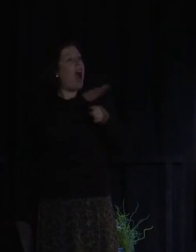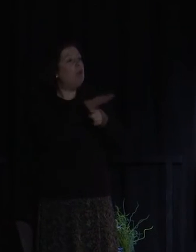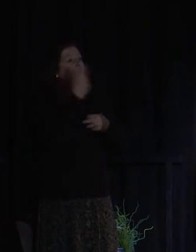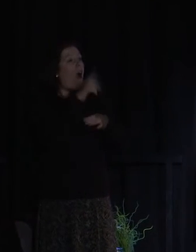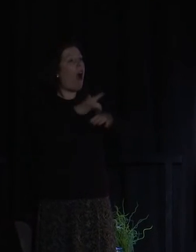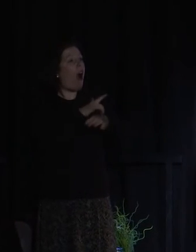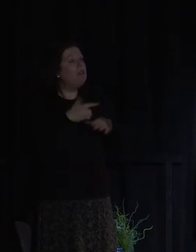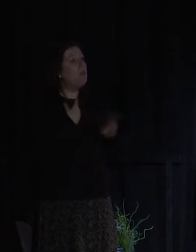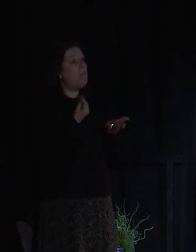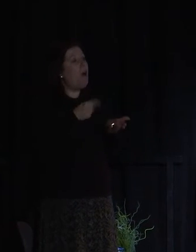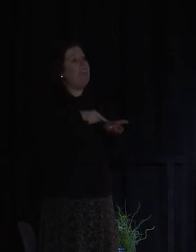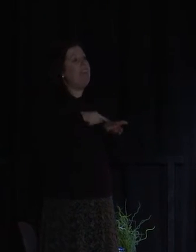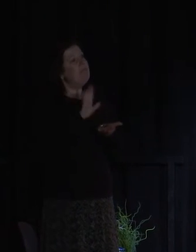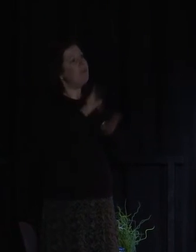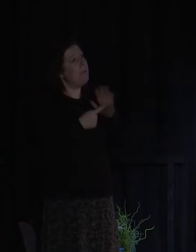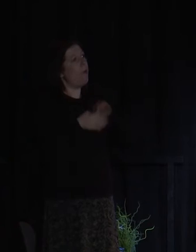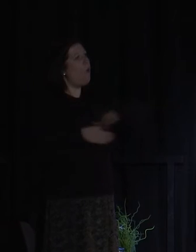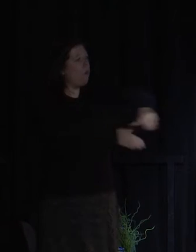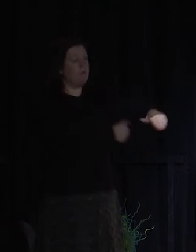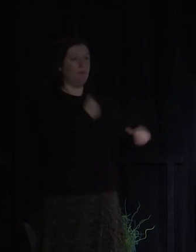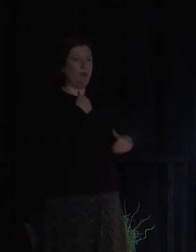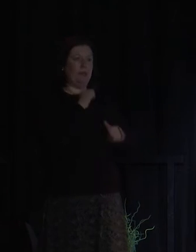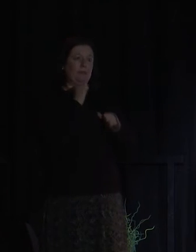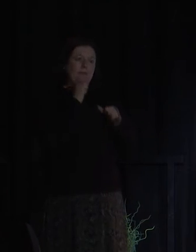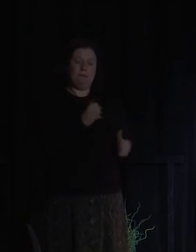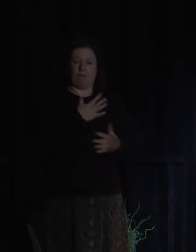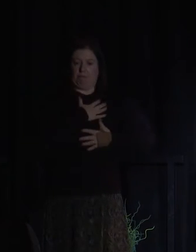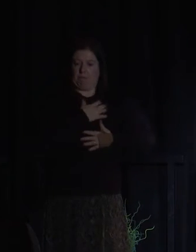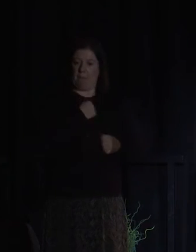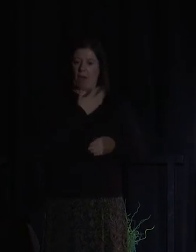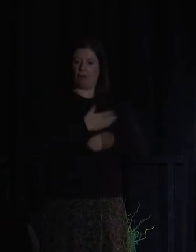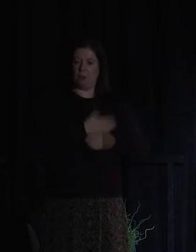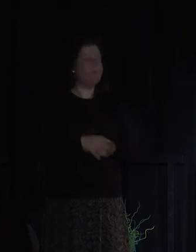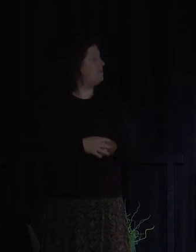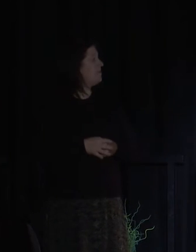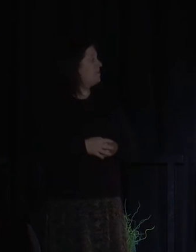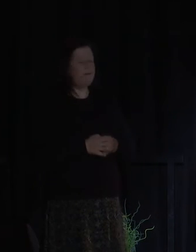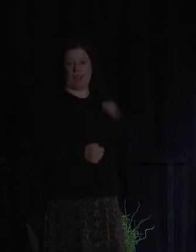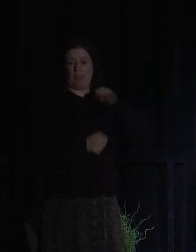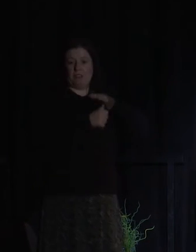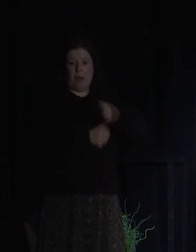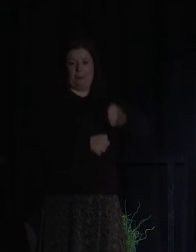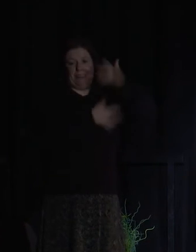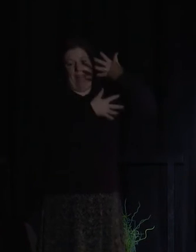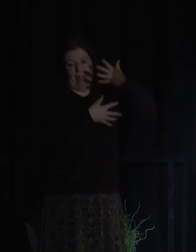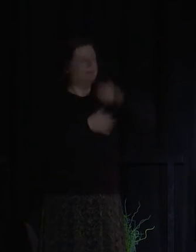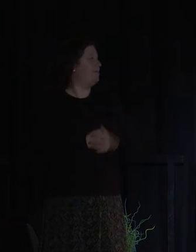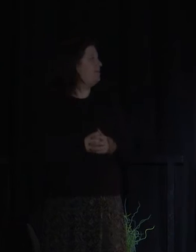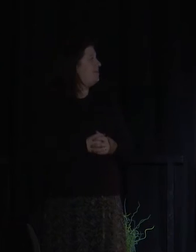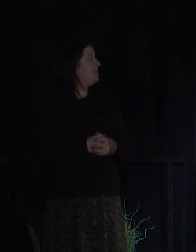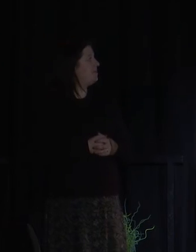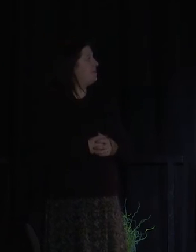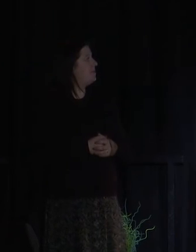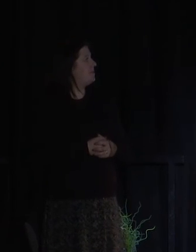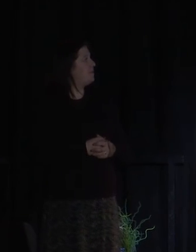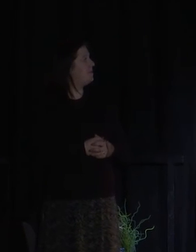joy. So we do bring joy. Right, I'm not going to bring joy now, am I? If I do my top 10, lists are a nightmare, aren't they? So,